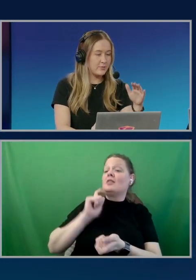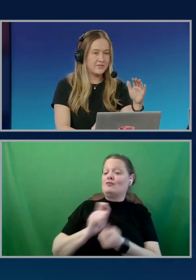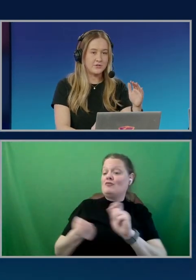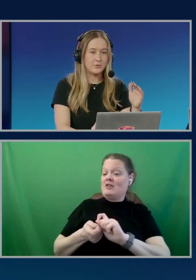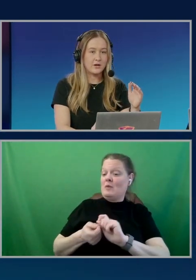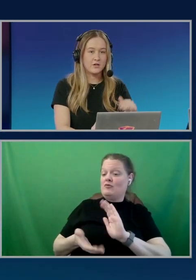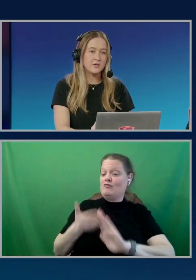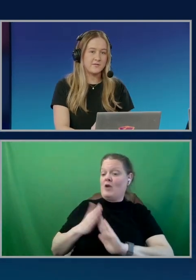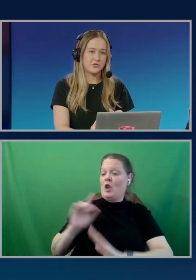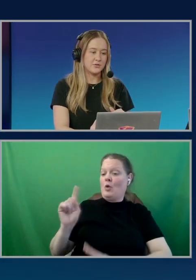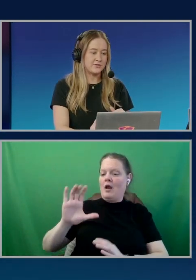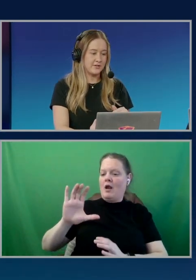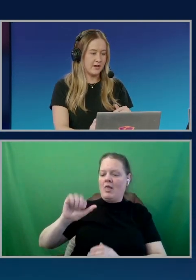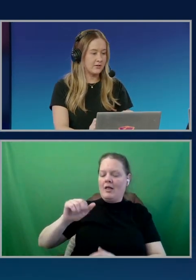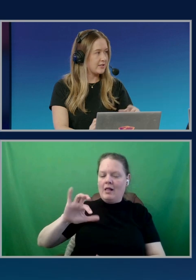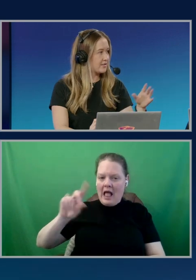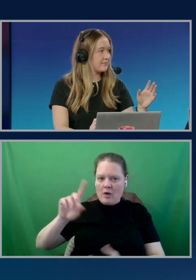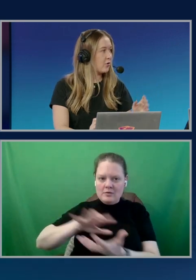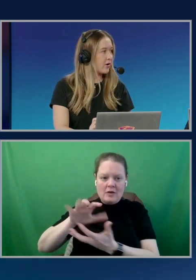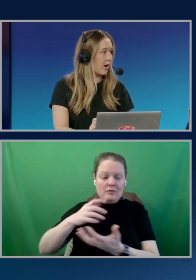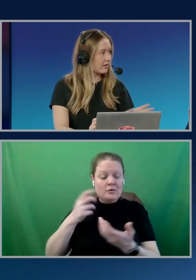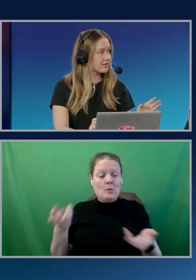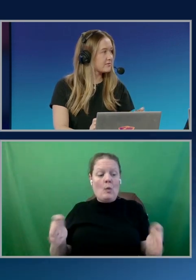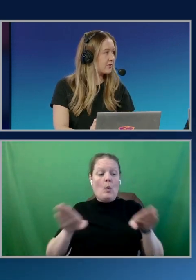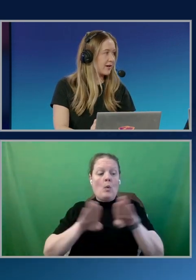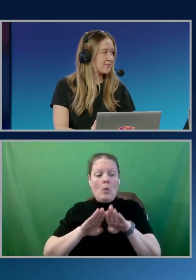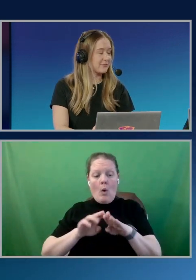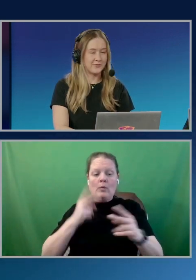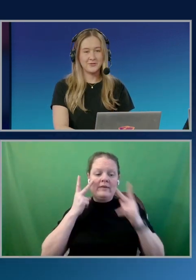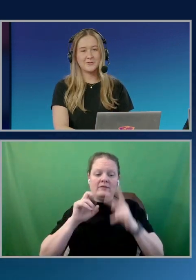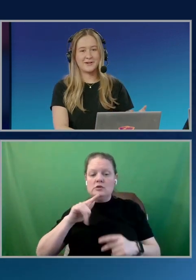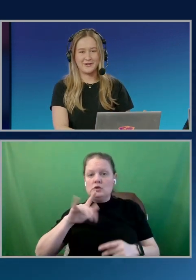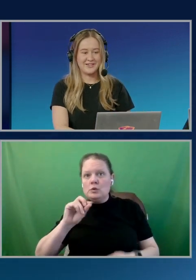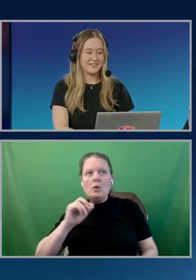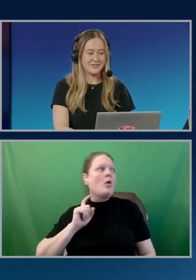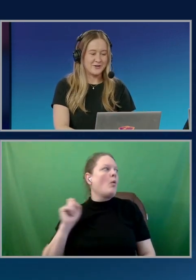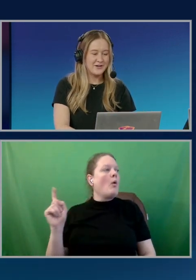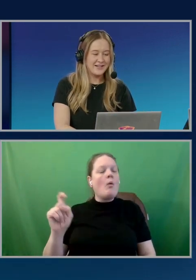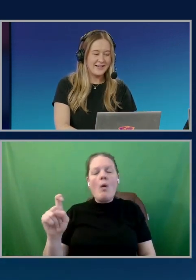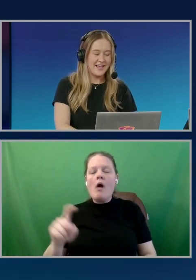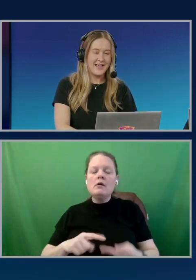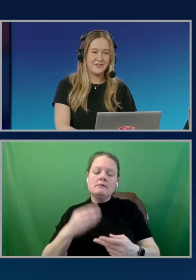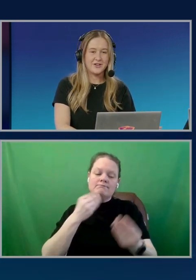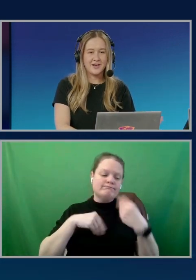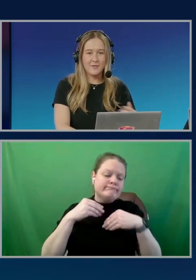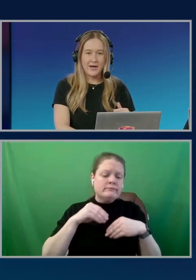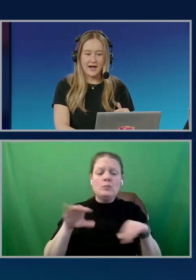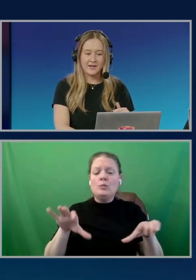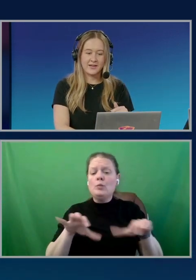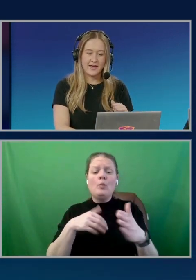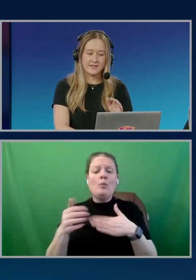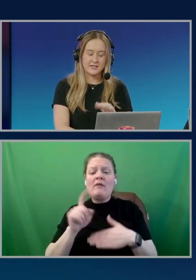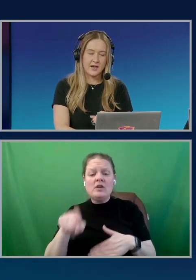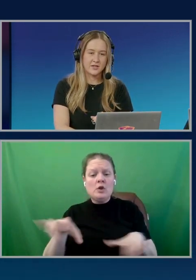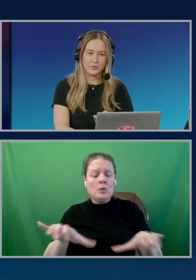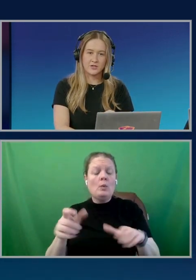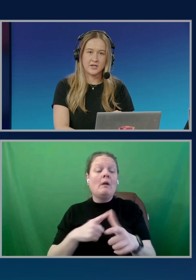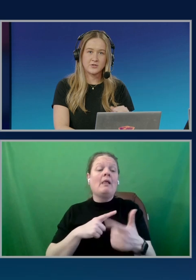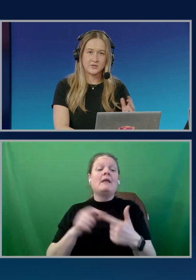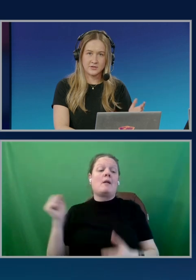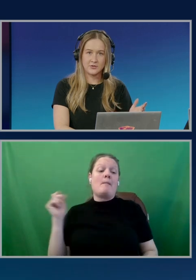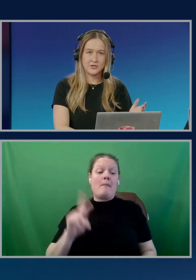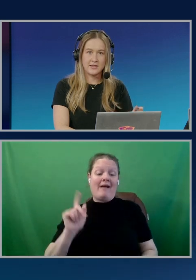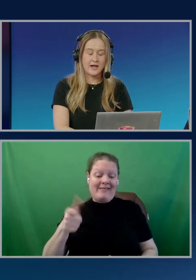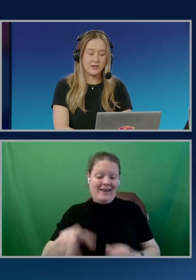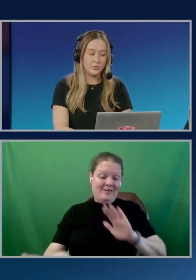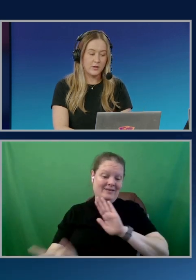you're able to close Visual Studio, go on a walk, go grab some food, do whatever you need to do. and you can come back and select the project